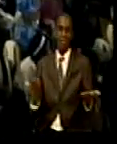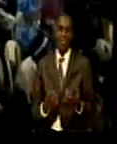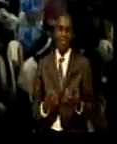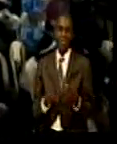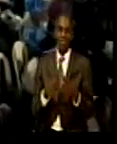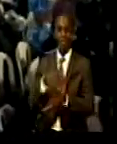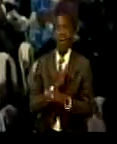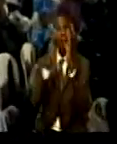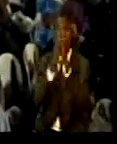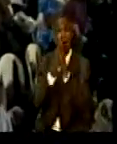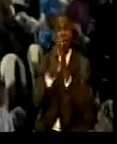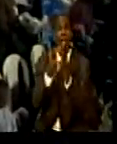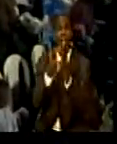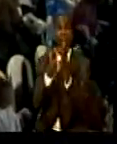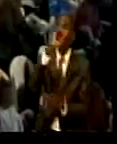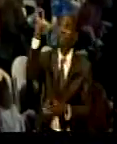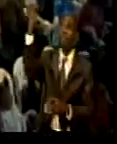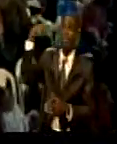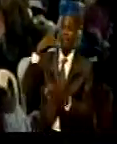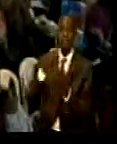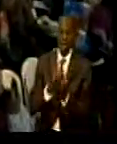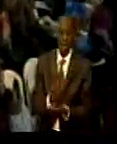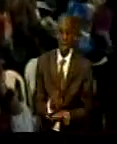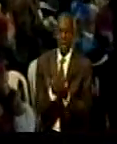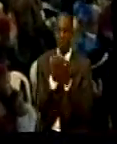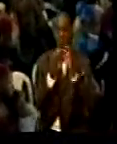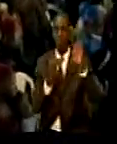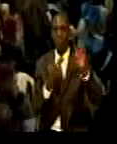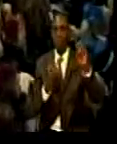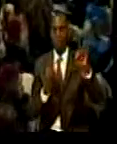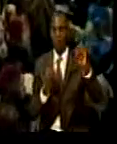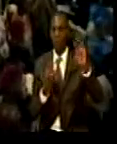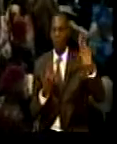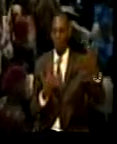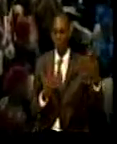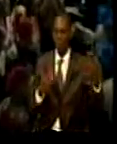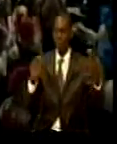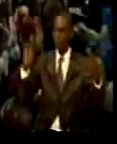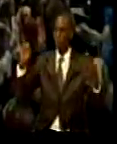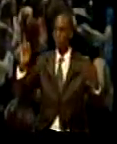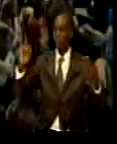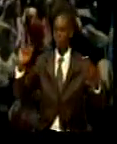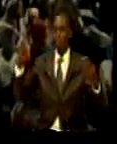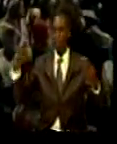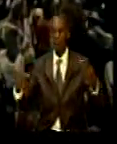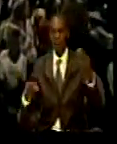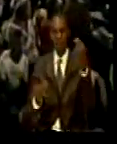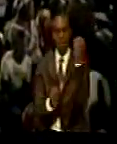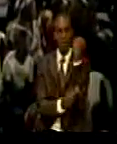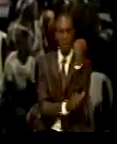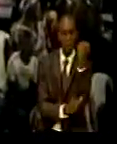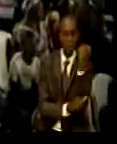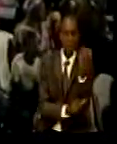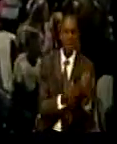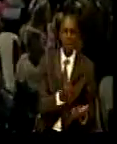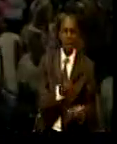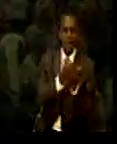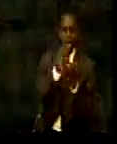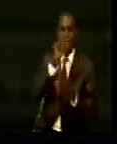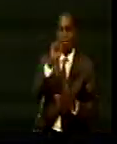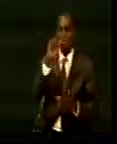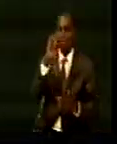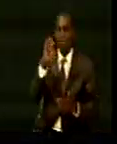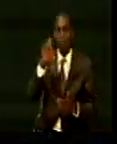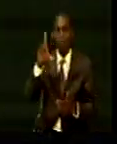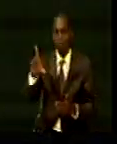that grace that helped Enoch, helped Noah, helped Abraham, helped Samuel, helped